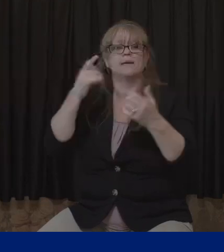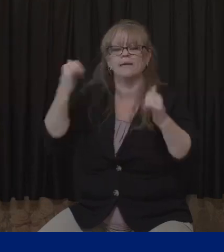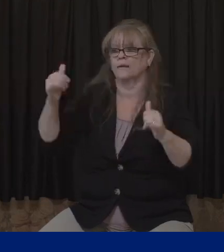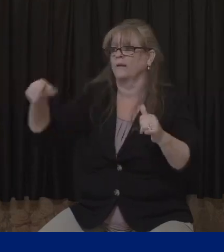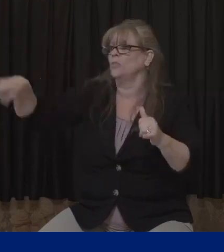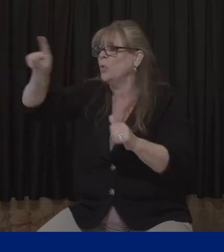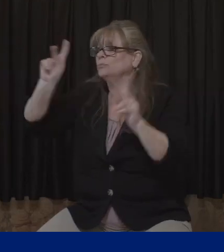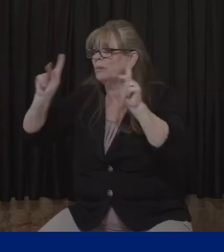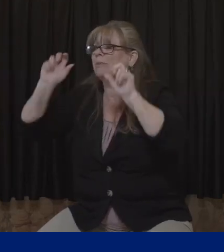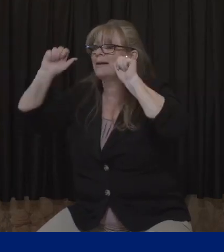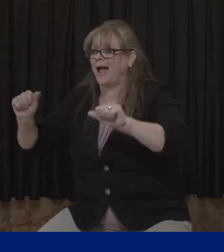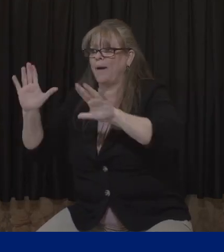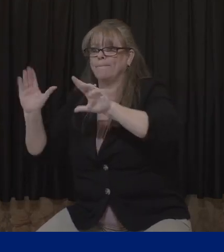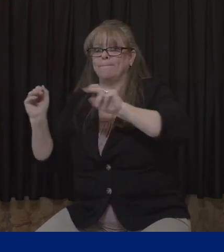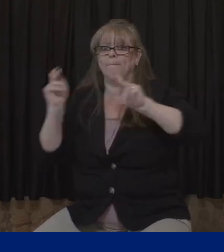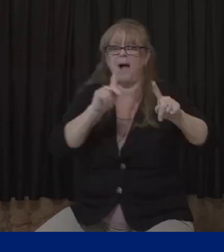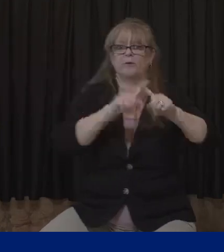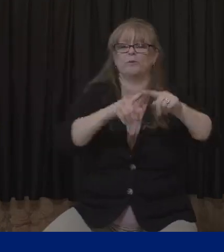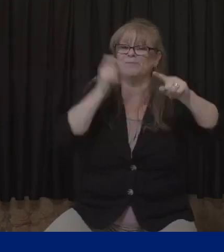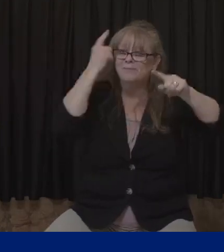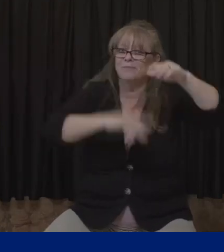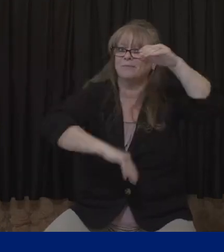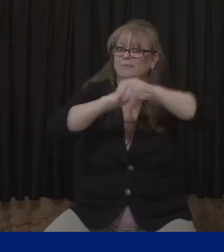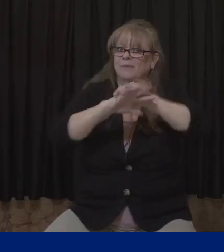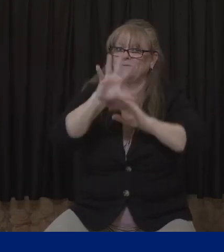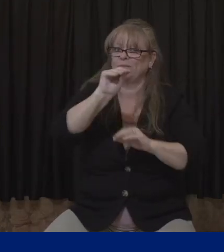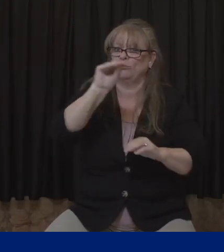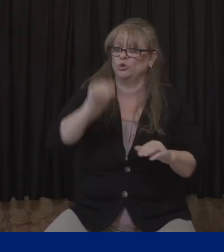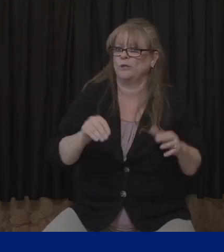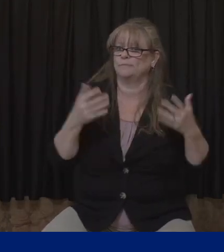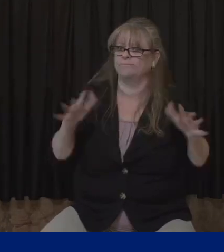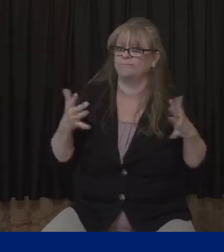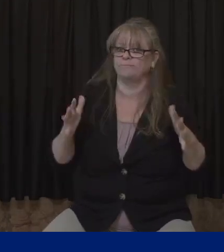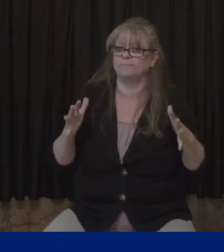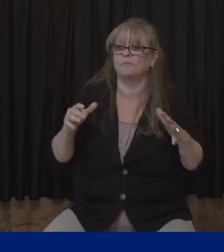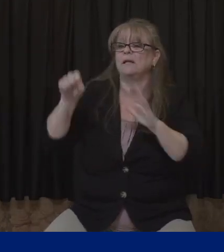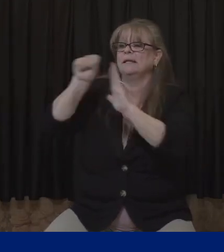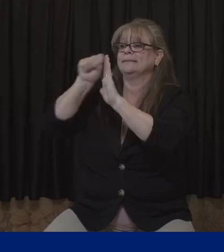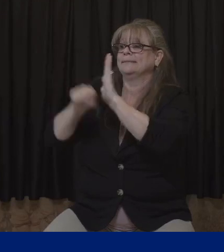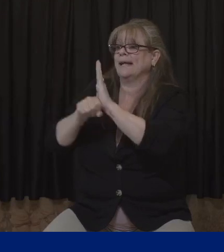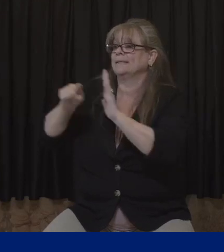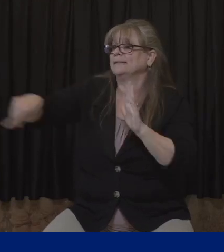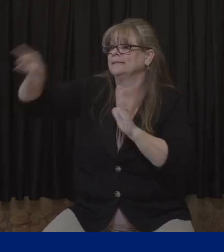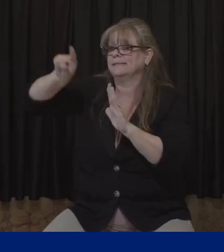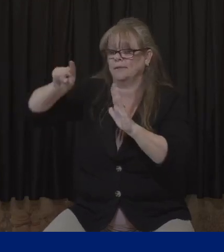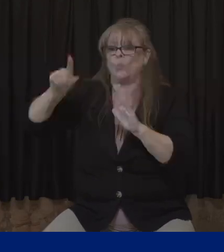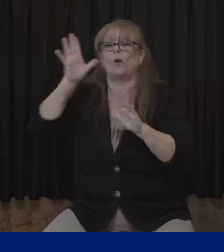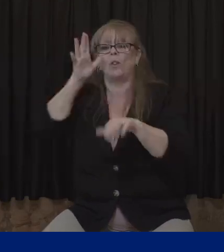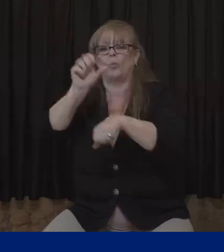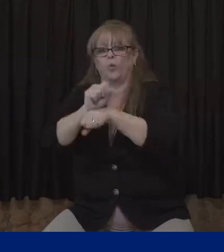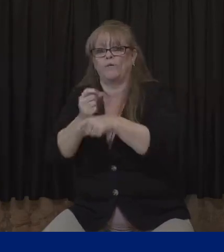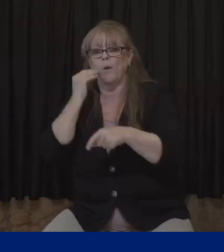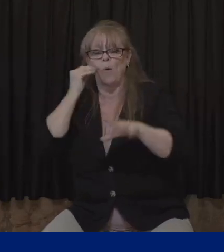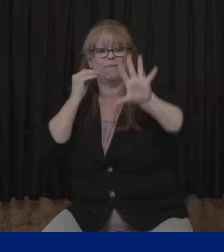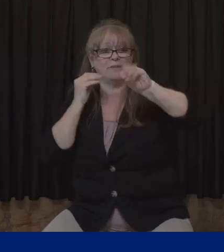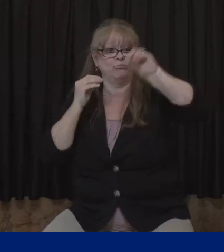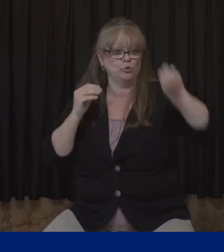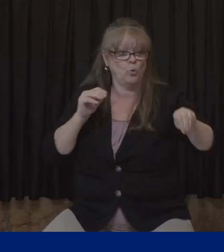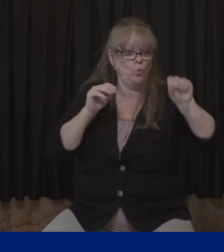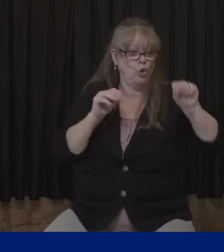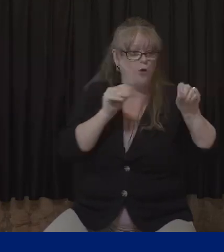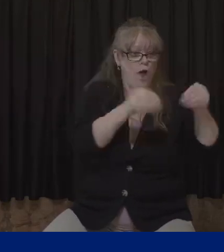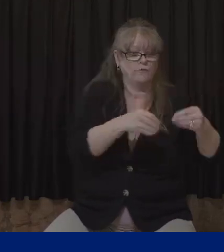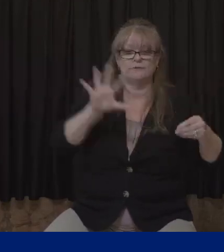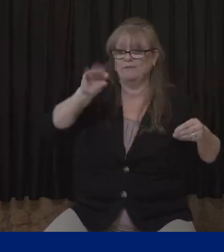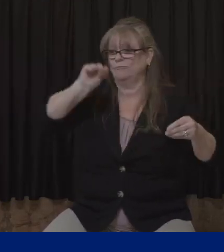to 60% of our state employees during much of May will still be able to telecommute and work from home. We want all businesses, to the extent